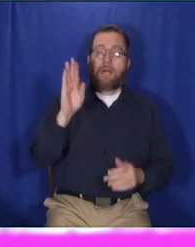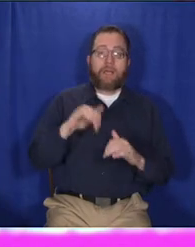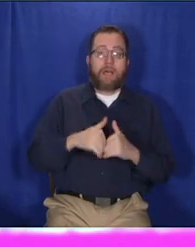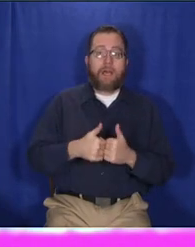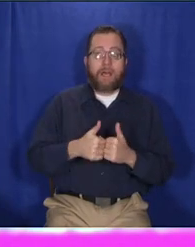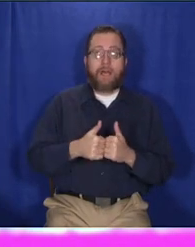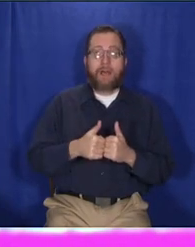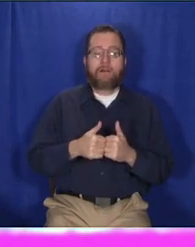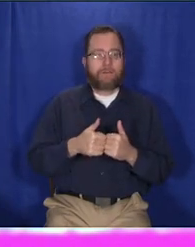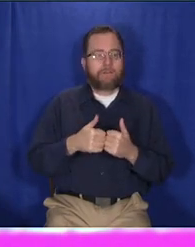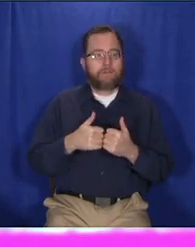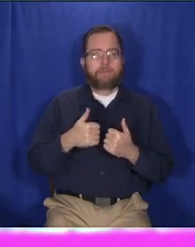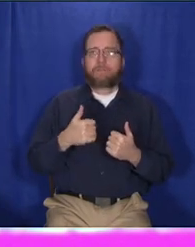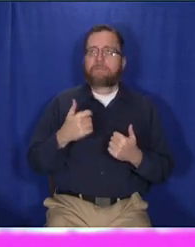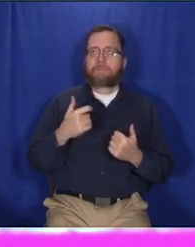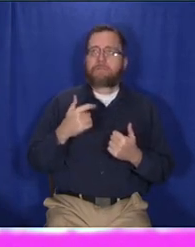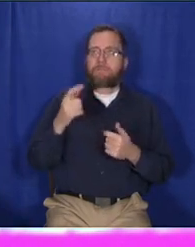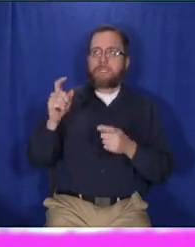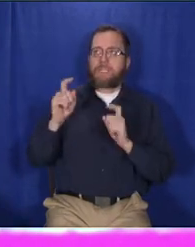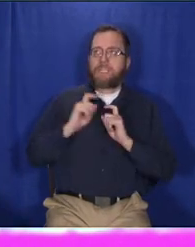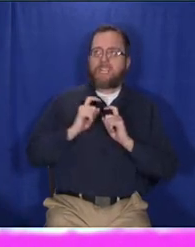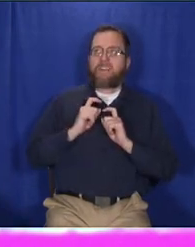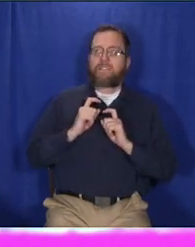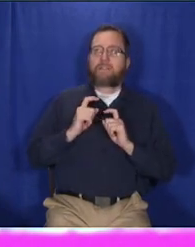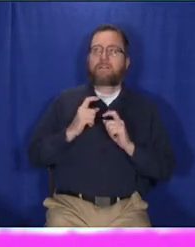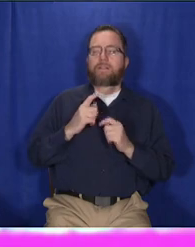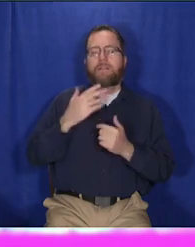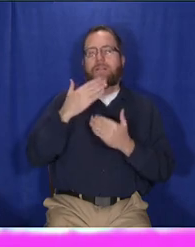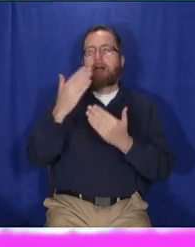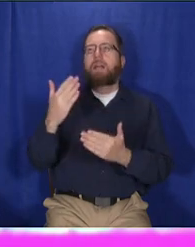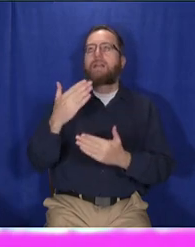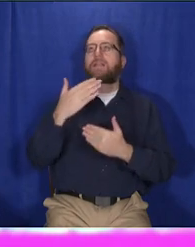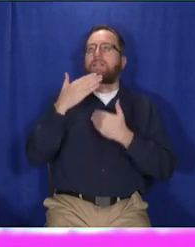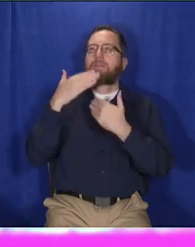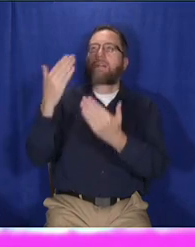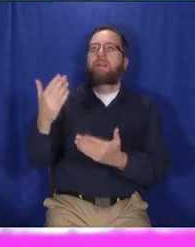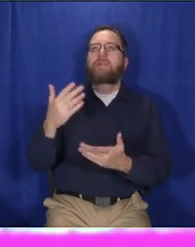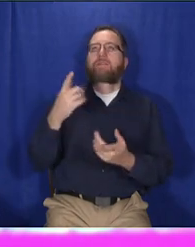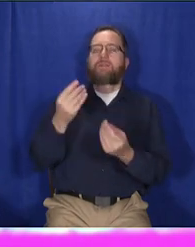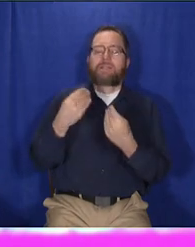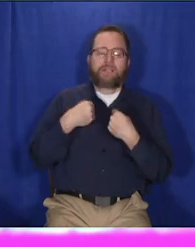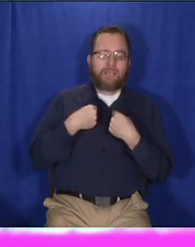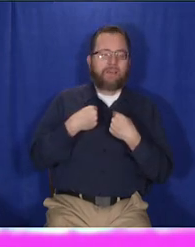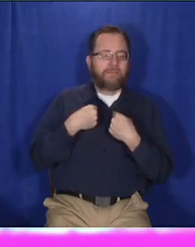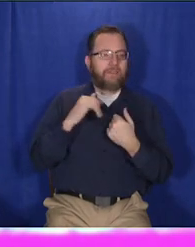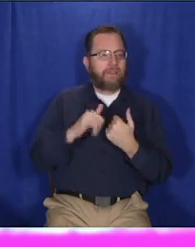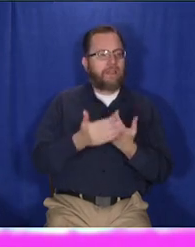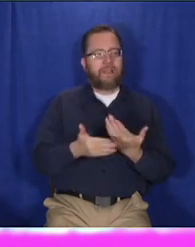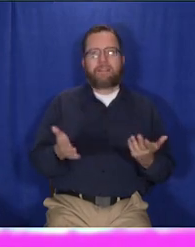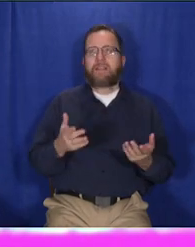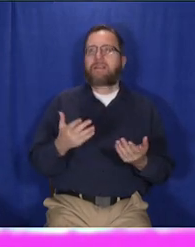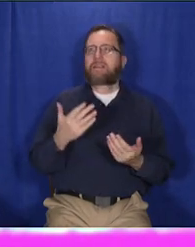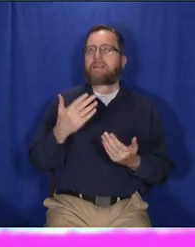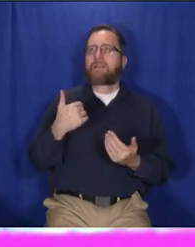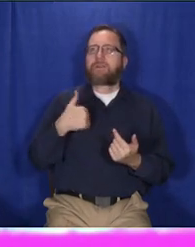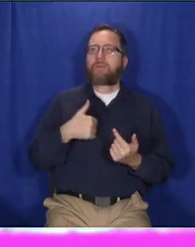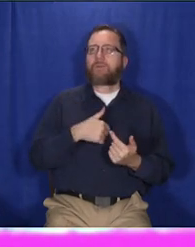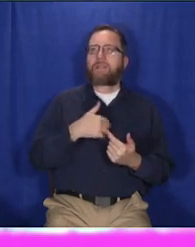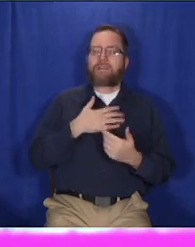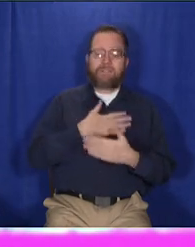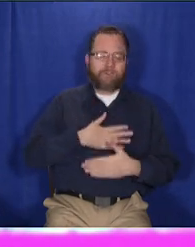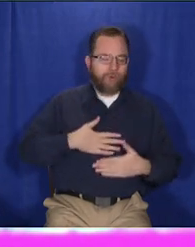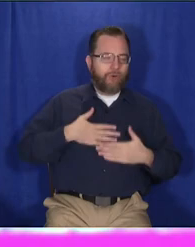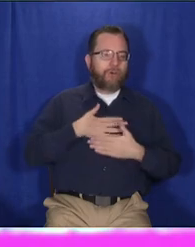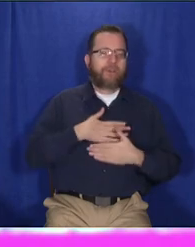enjoying God's good gifts, but we do it with a heart of gratitude that this comes from God, that we are enjoying the goodness of our